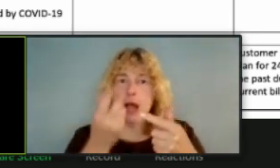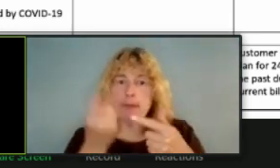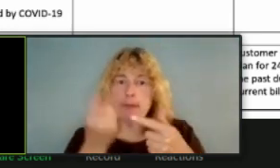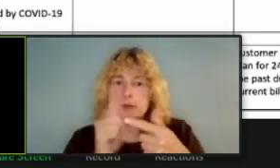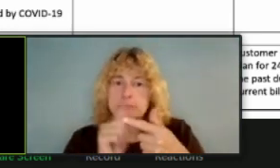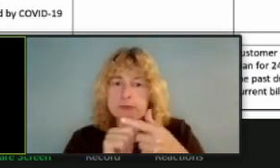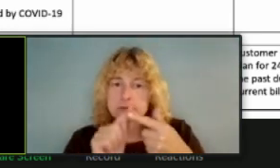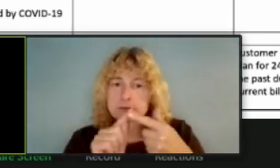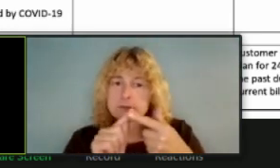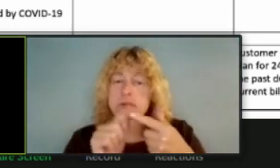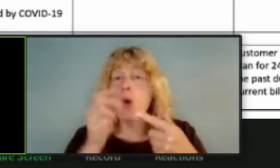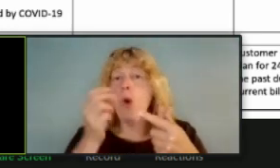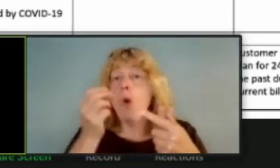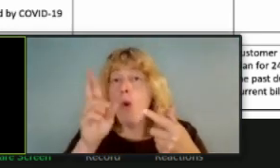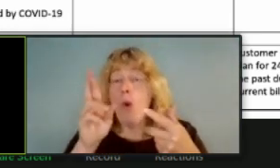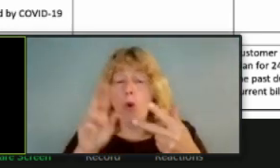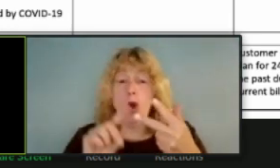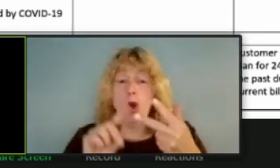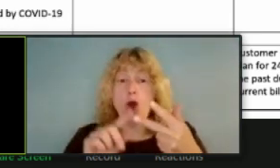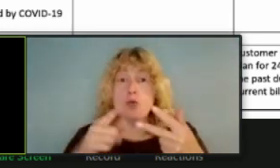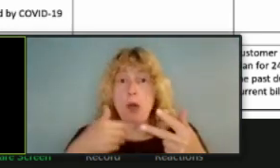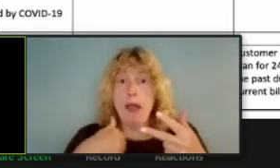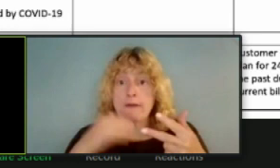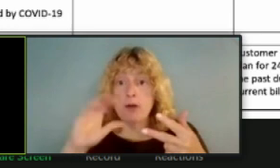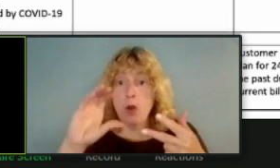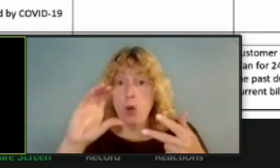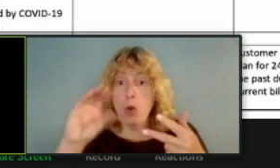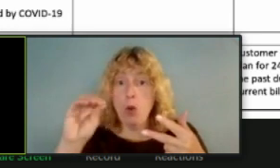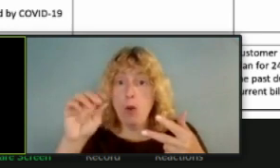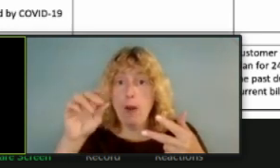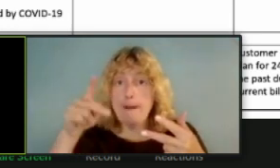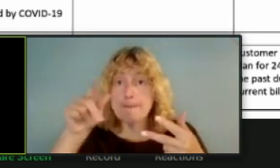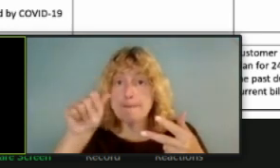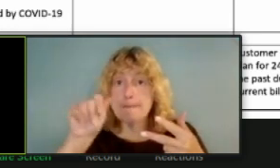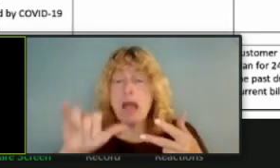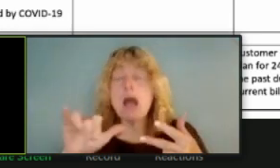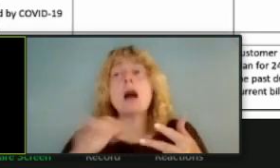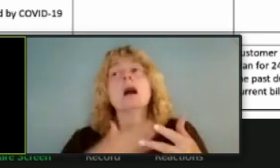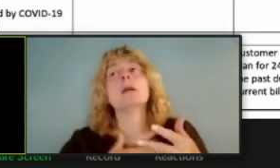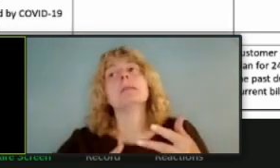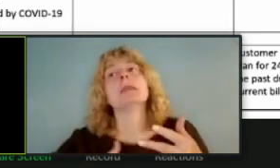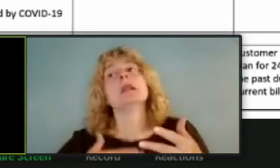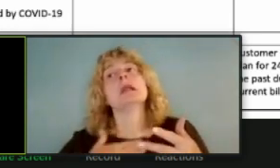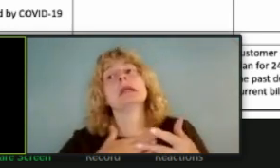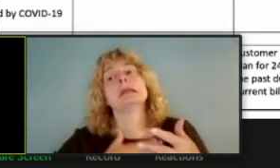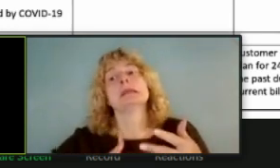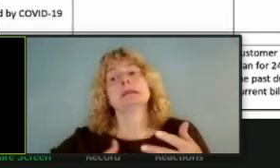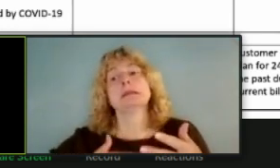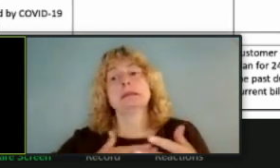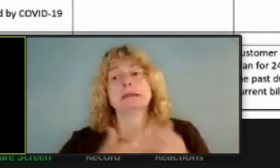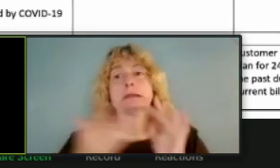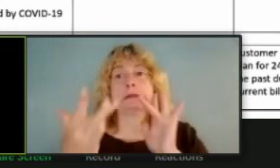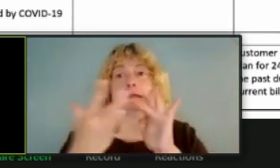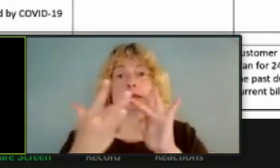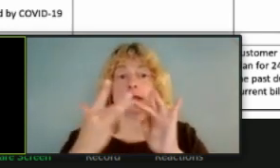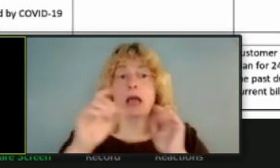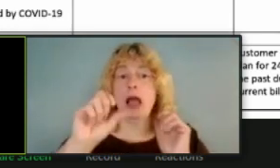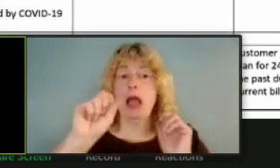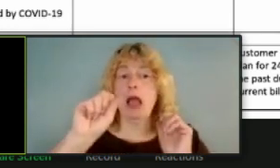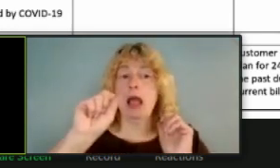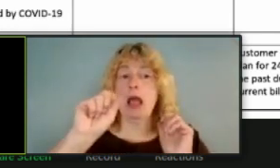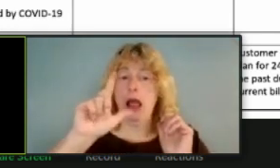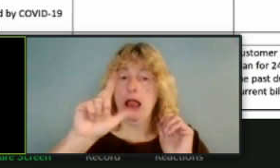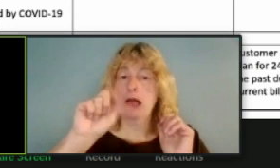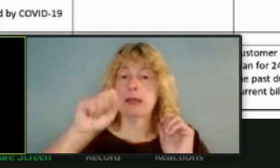have a copay, please contact our LSP agency, because that is not a denial. It's just